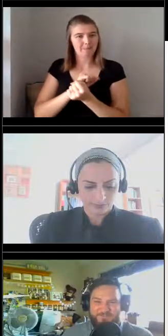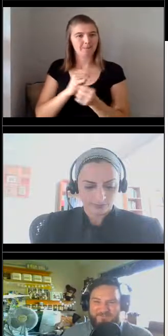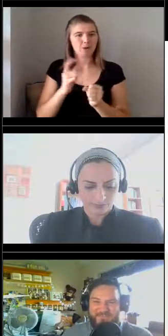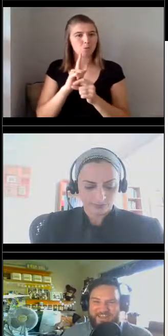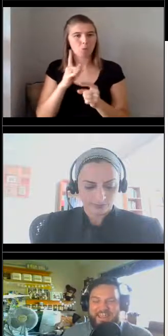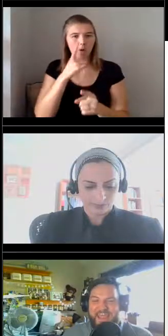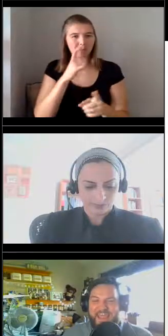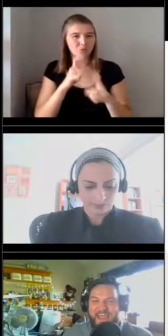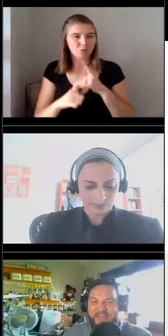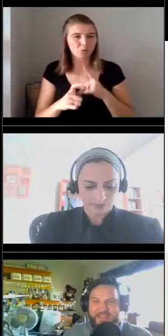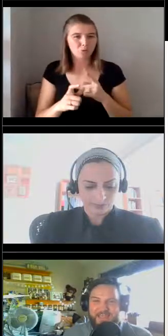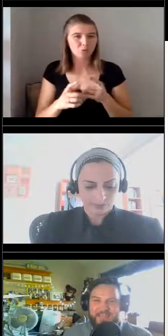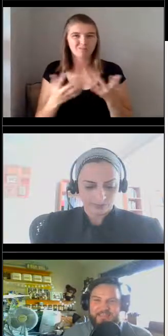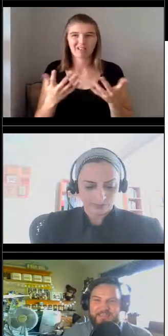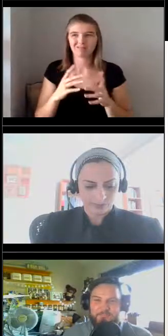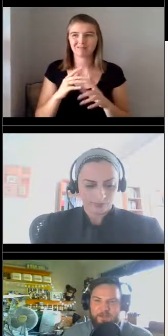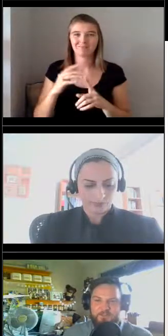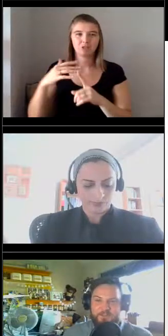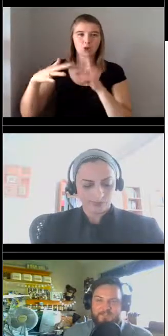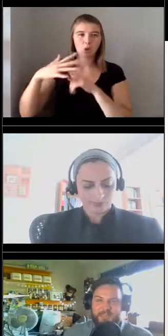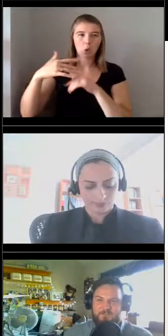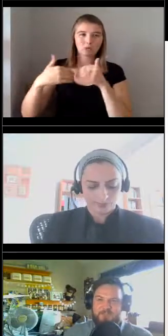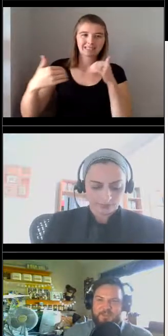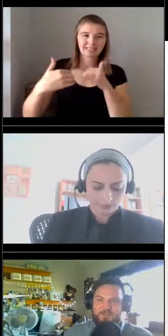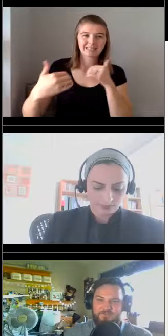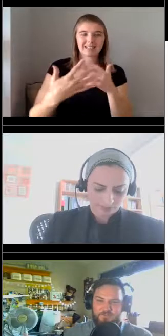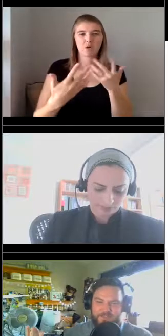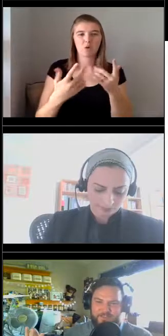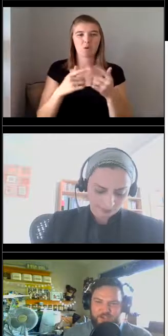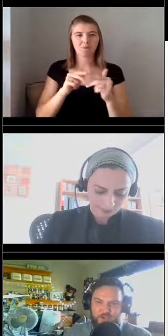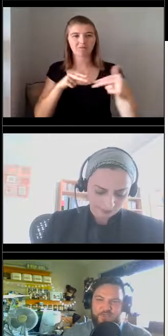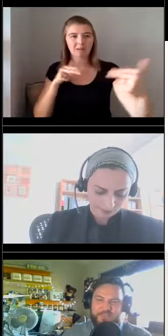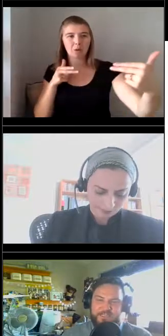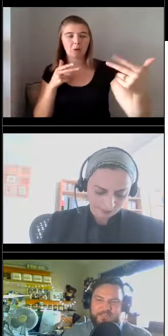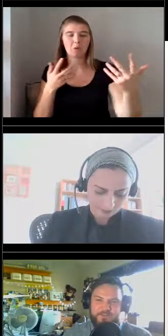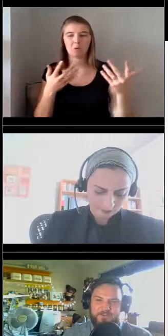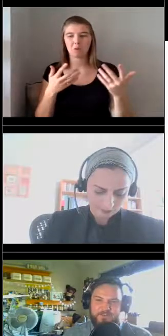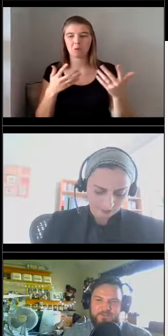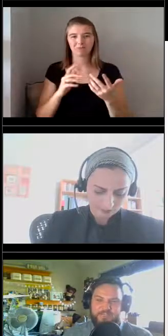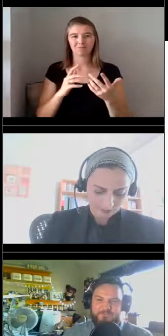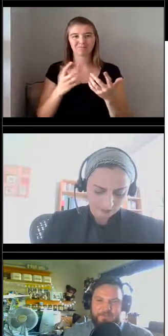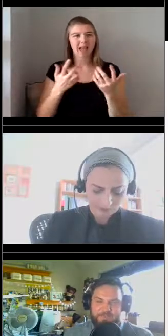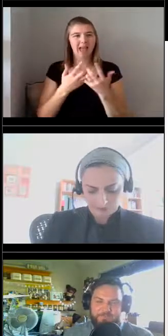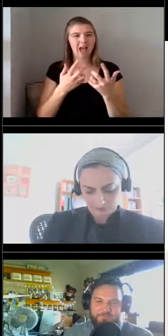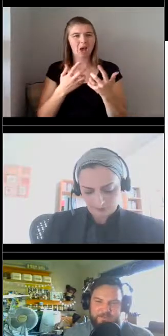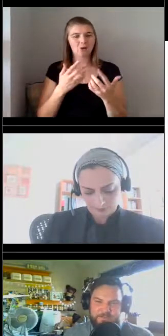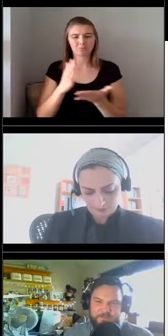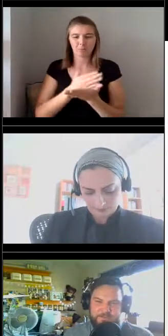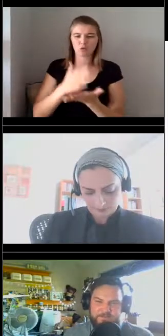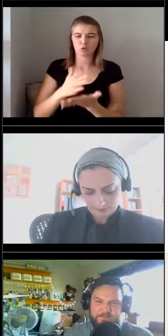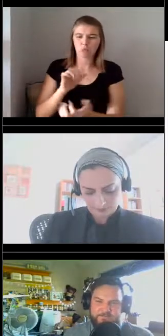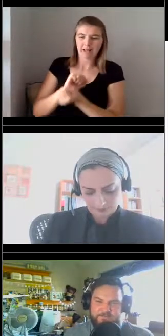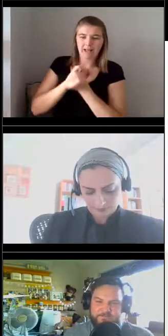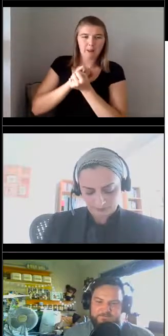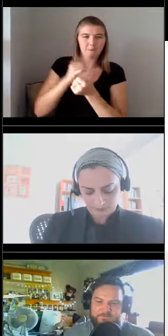distancing, from all of that, and make that permanent? How can we make sure that we take the good into the future and leave the bad bits